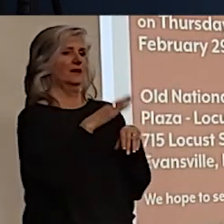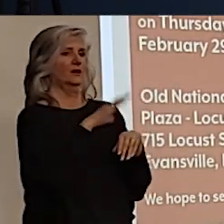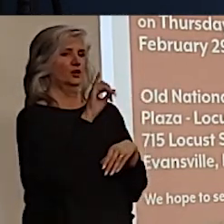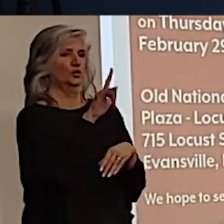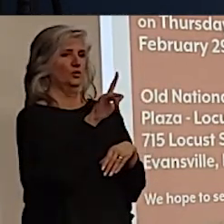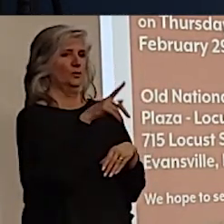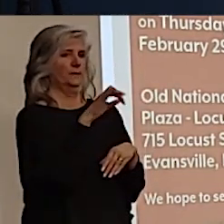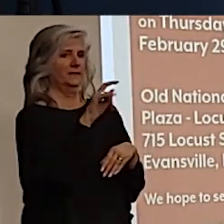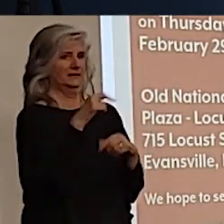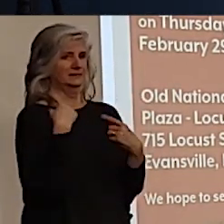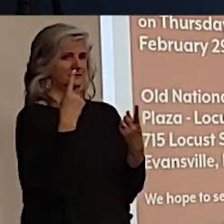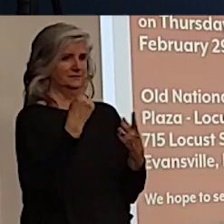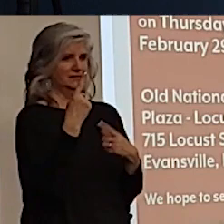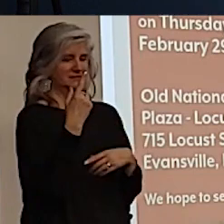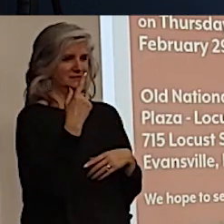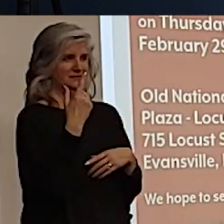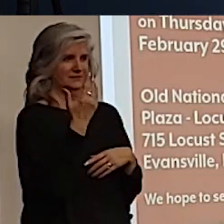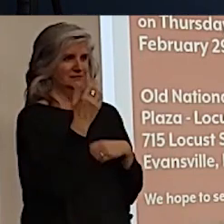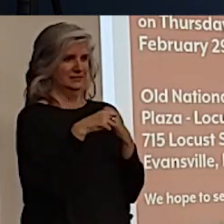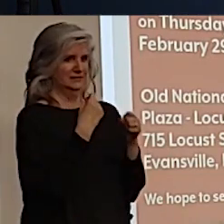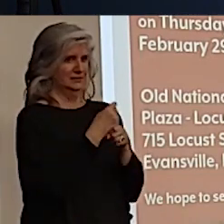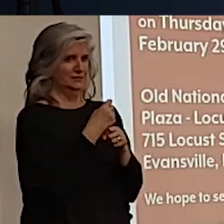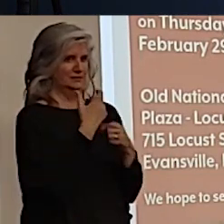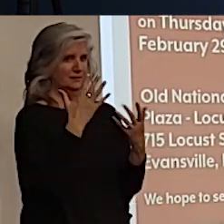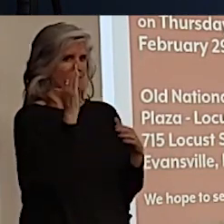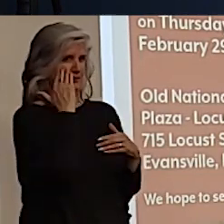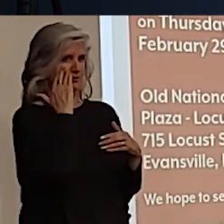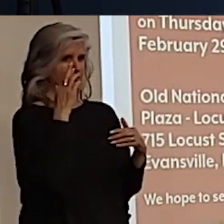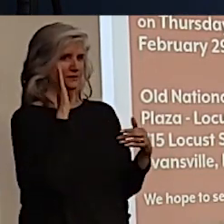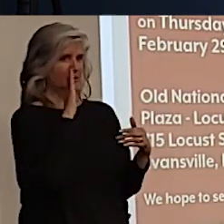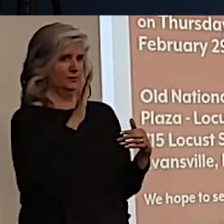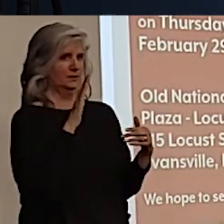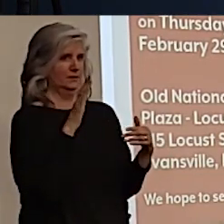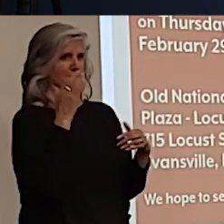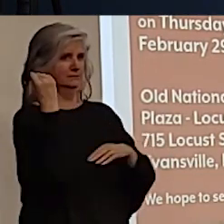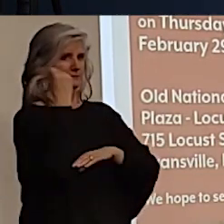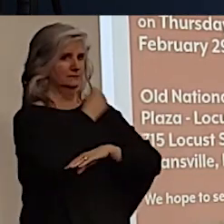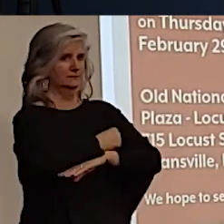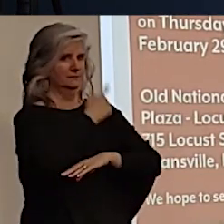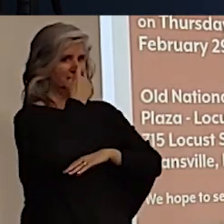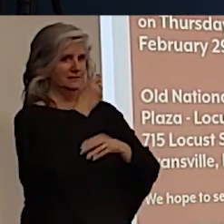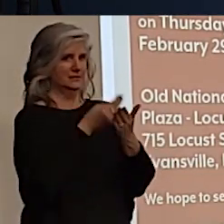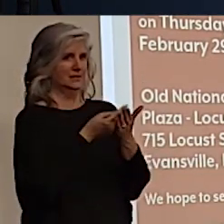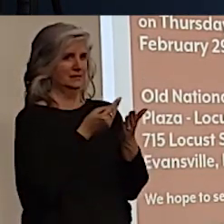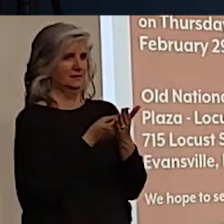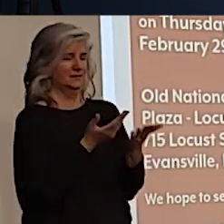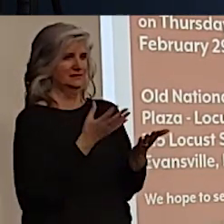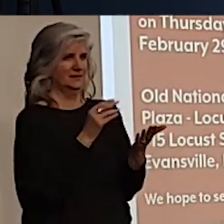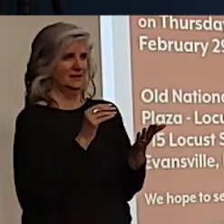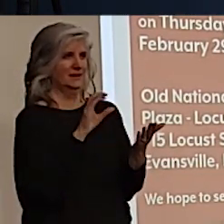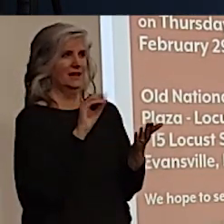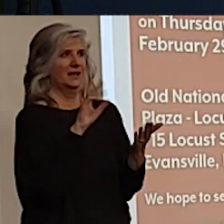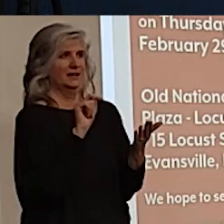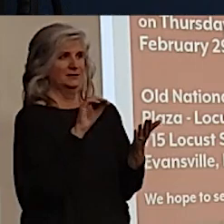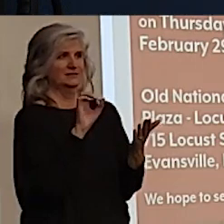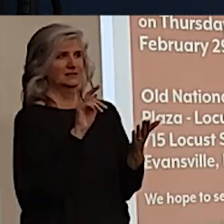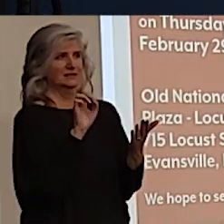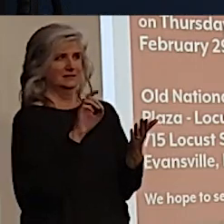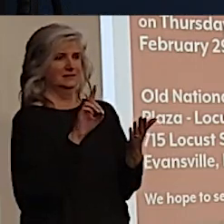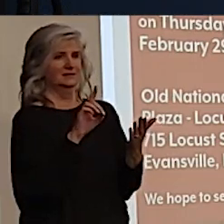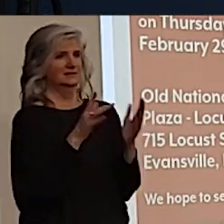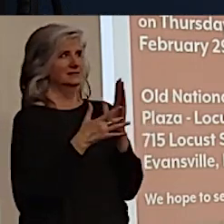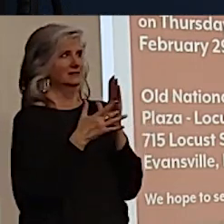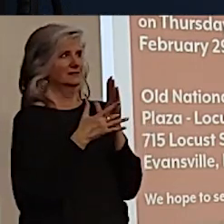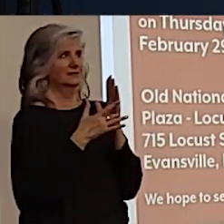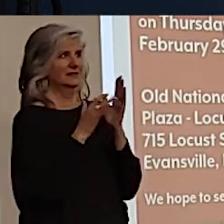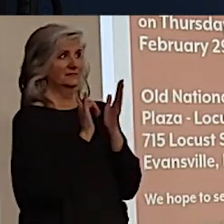over the last 15 years that we all knew were going to retire because of economics and outdated technology. So